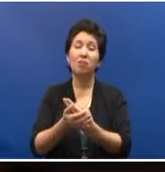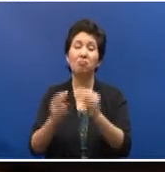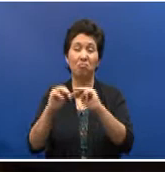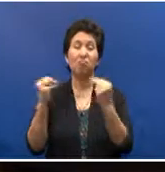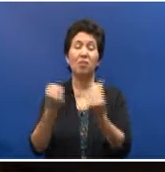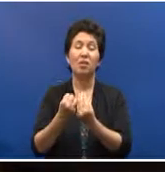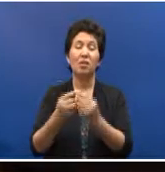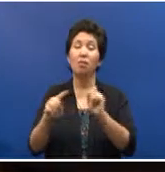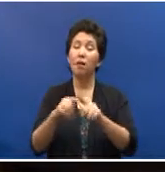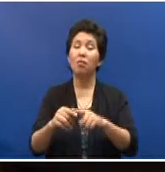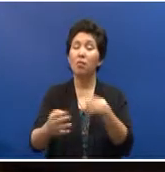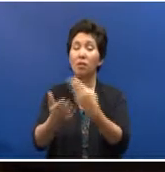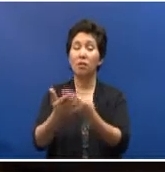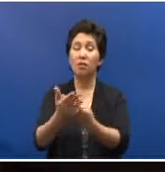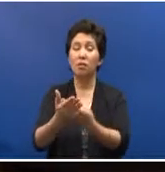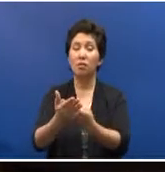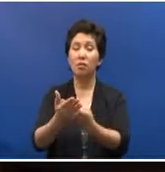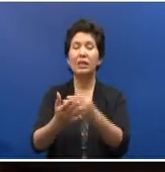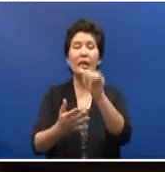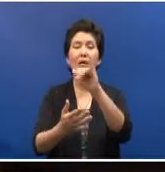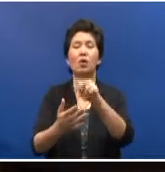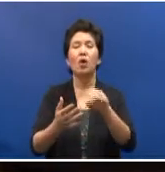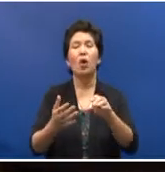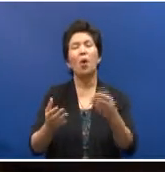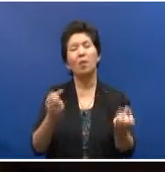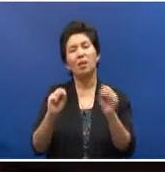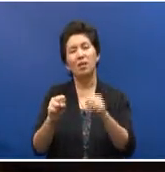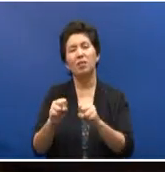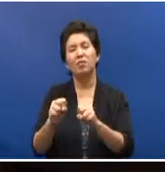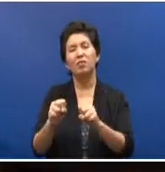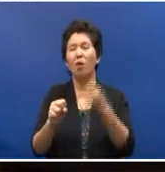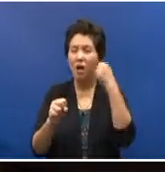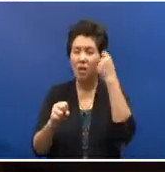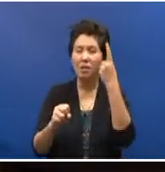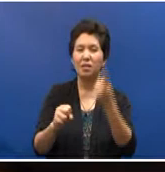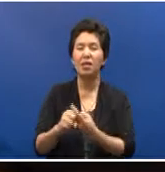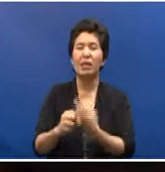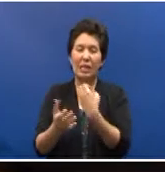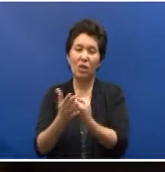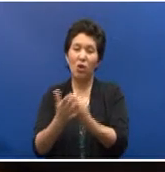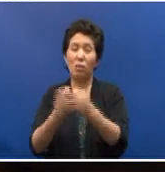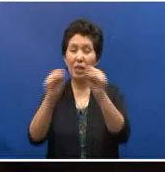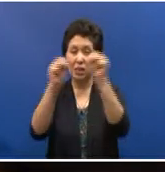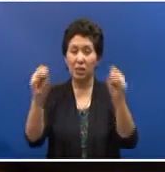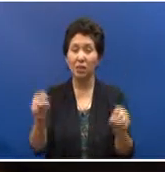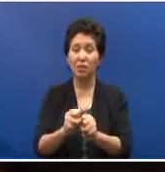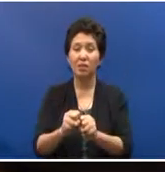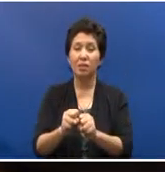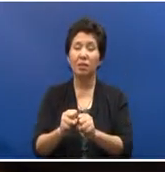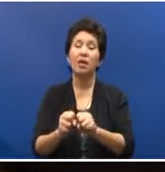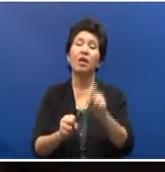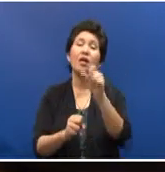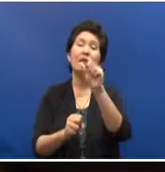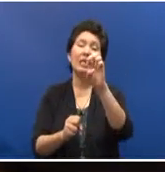but prove to be incompatible, when attempting to understand the economic systems of exotic